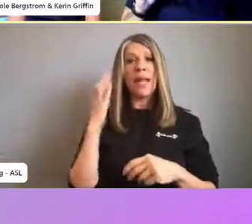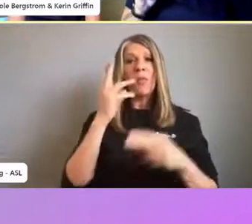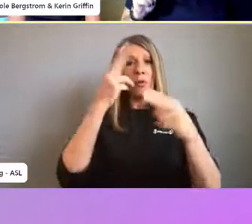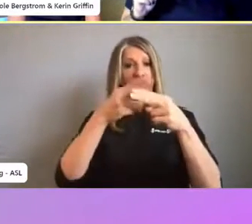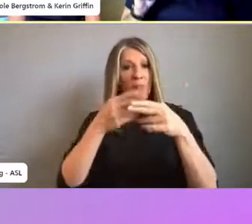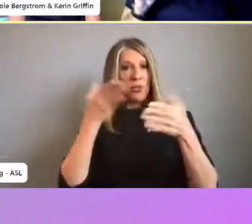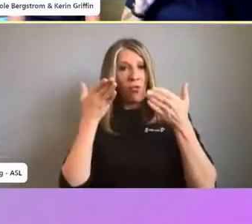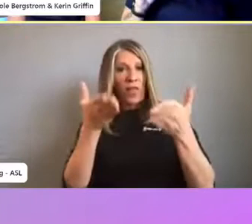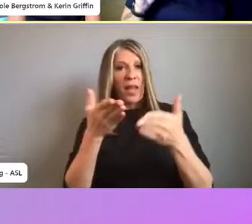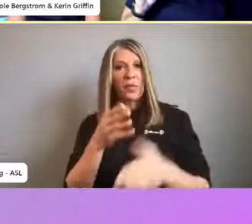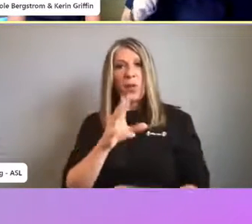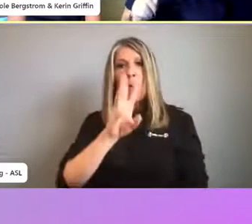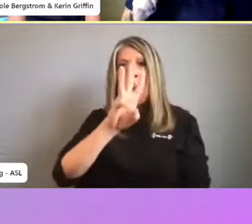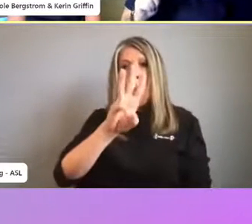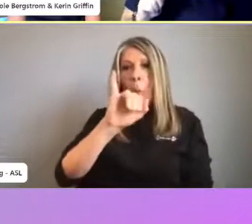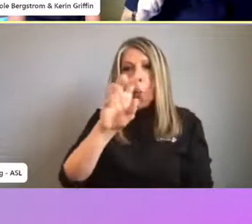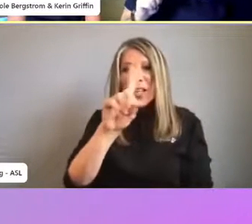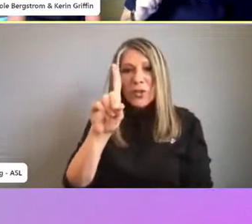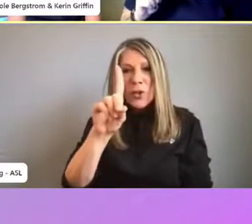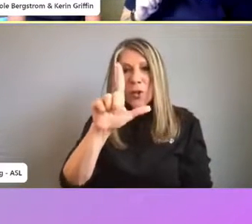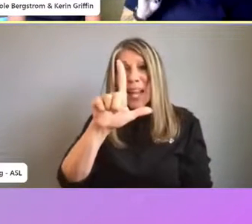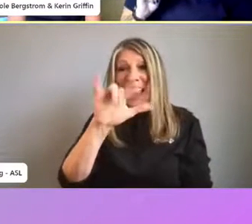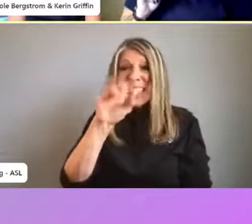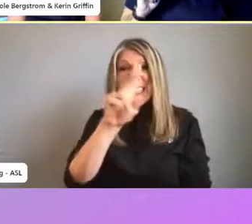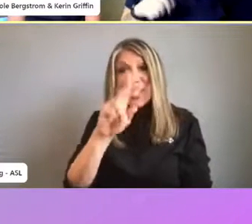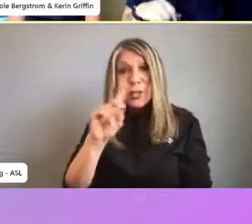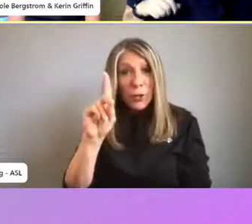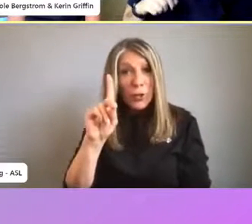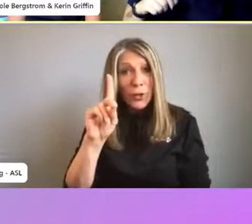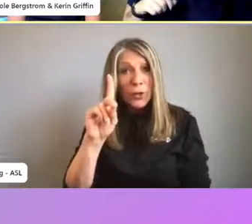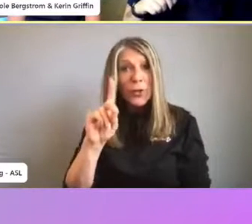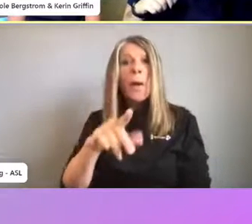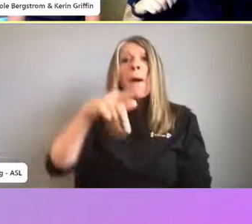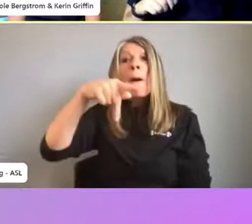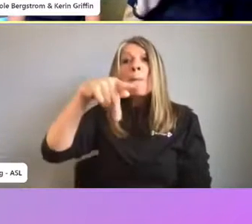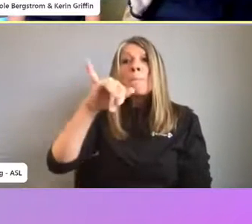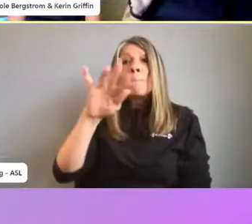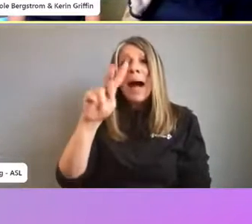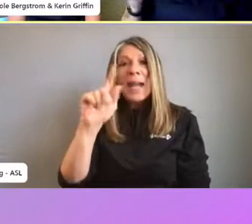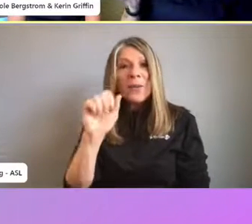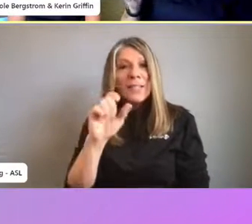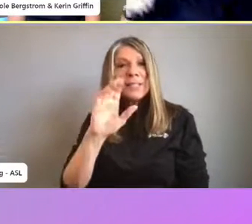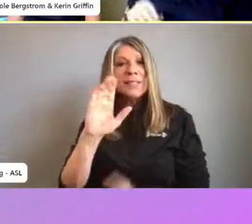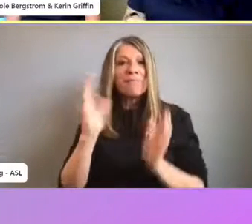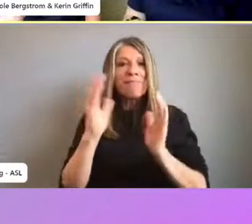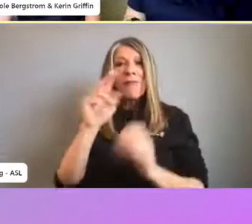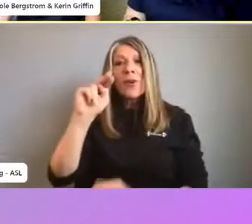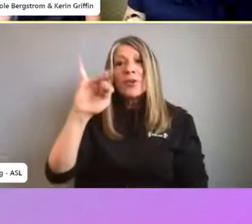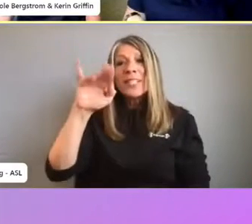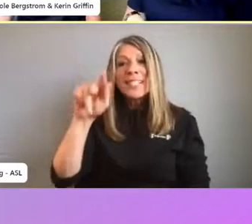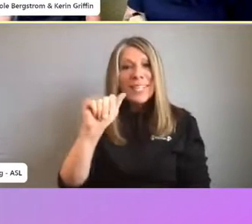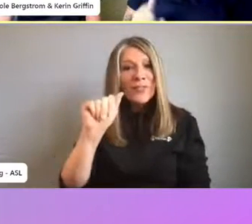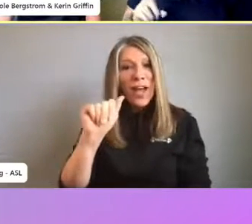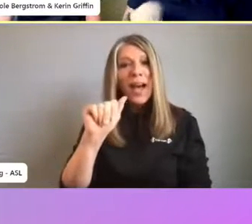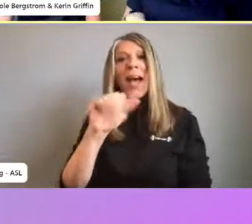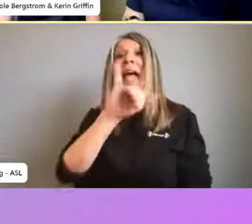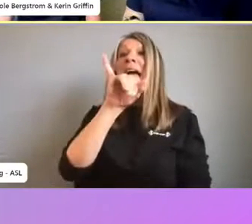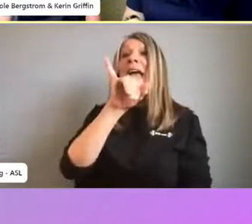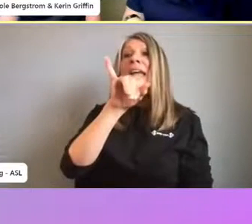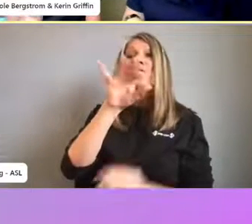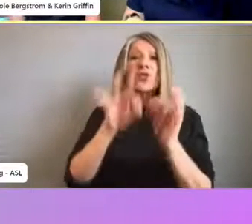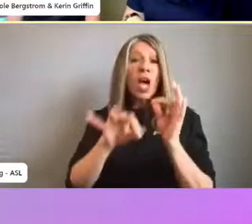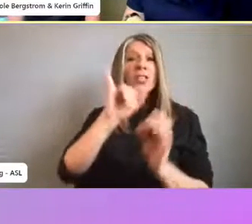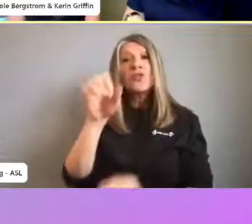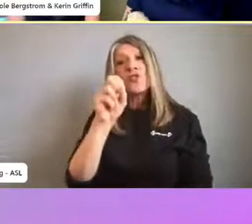names. Wizard Lizard with 2 Z's, Pirates versus Ninjas, and just Josh. But he wasn't